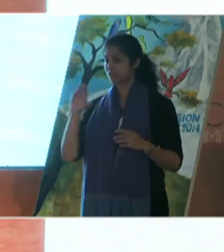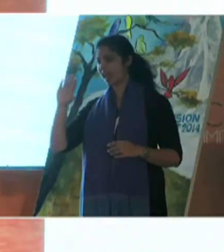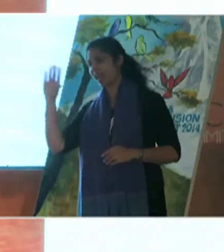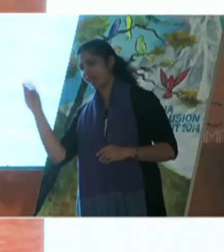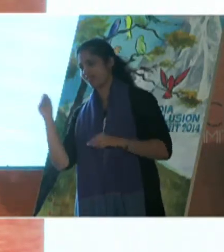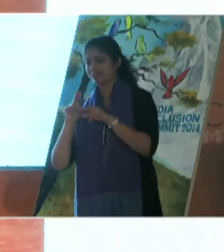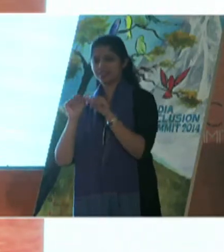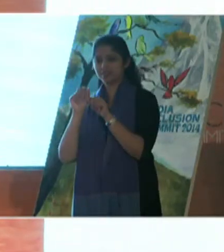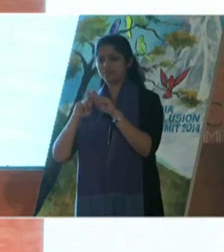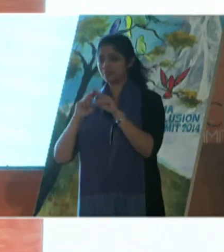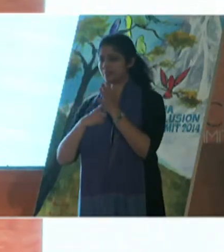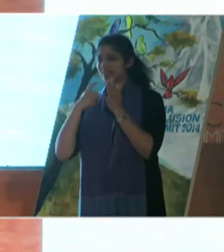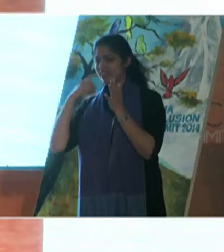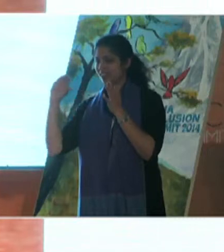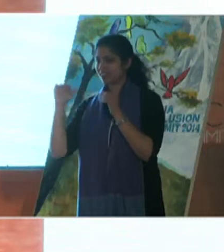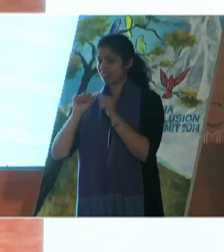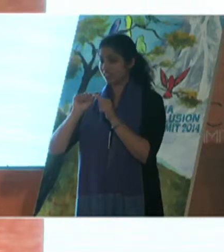Trivandrum.